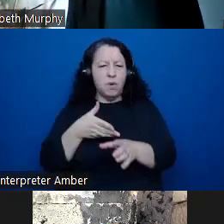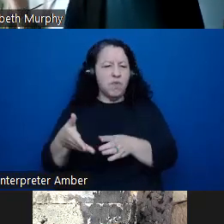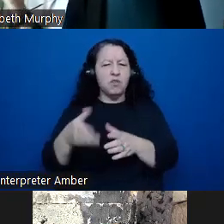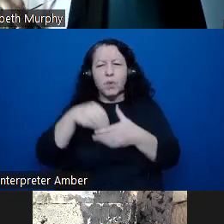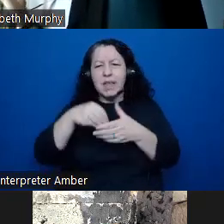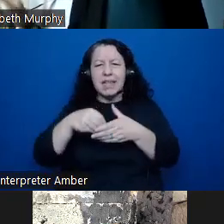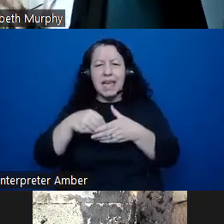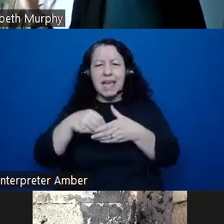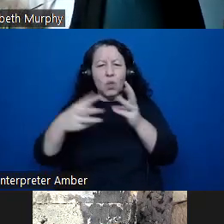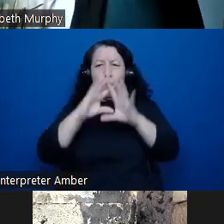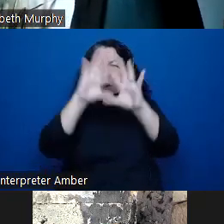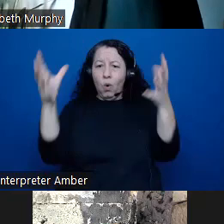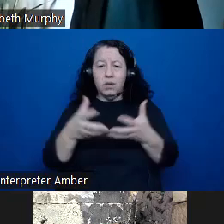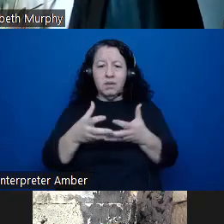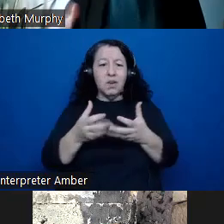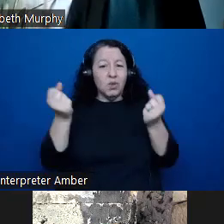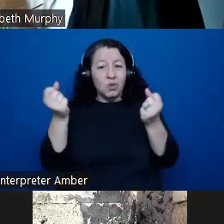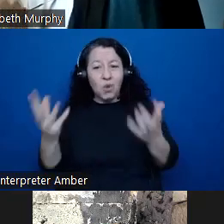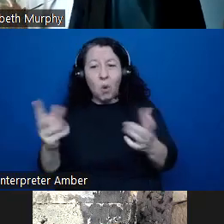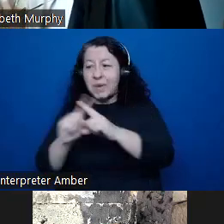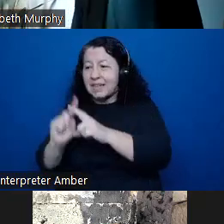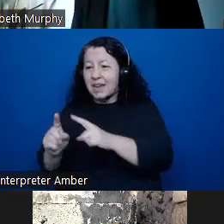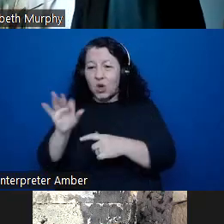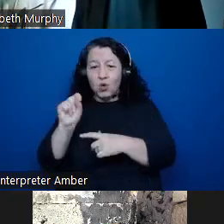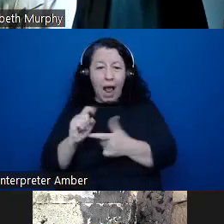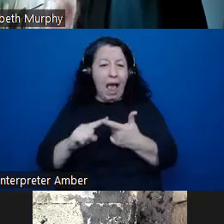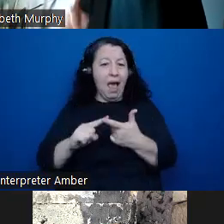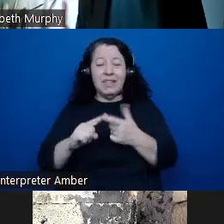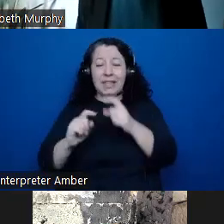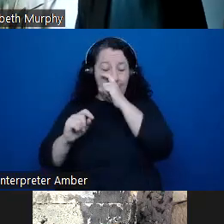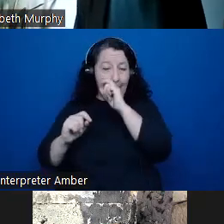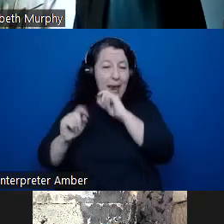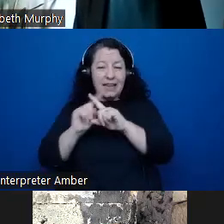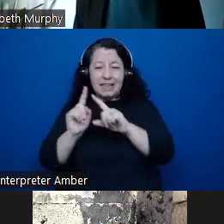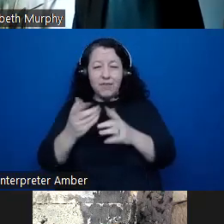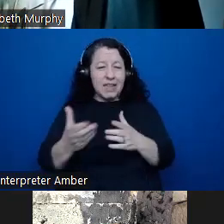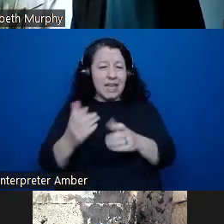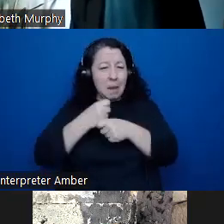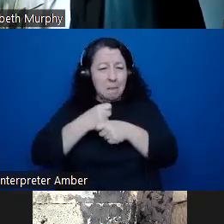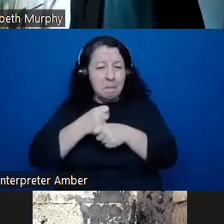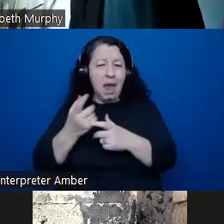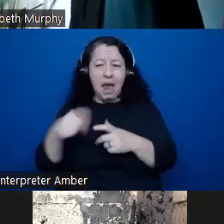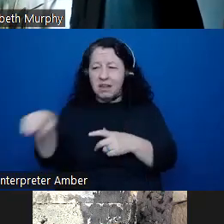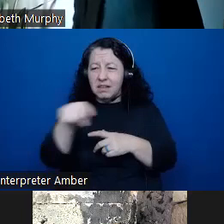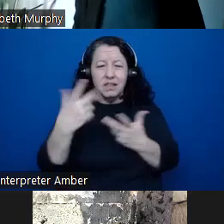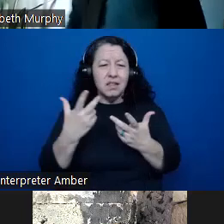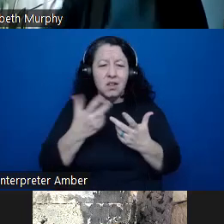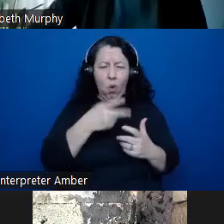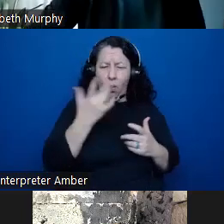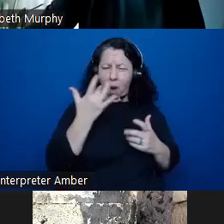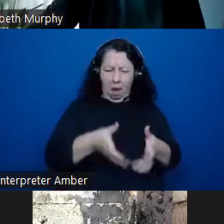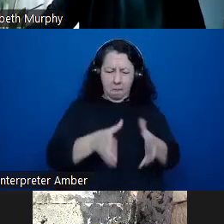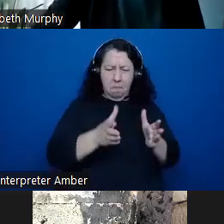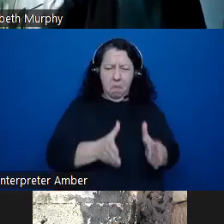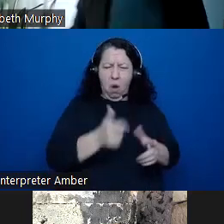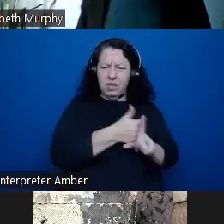we dedicate an entire lecture to them, an entire talk to them? Well, potters are worth a closer evaluation for several